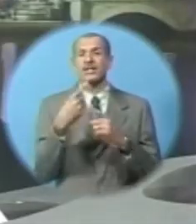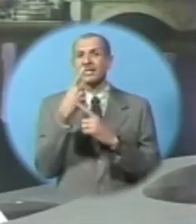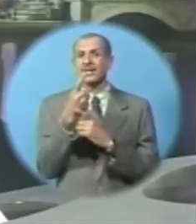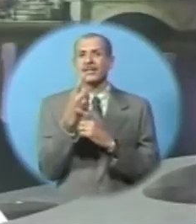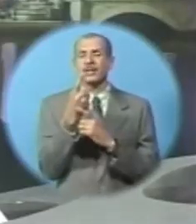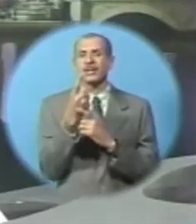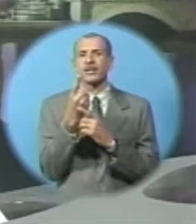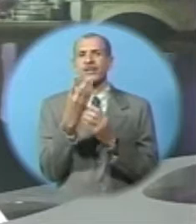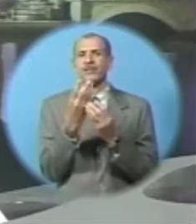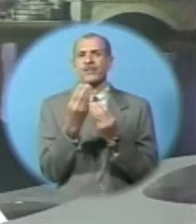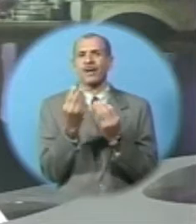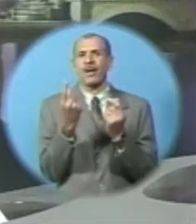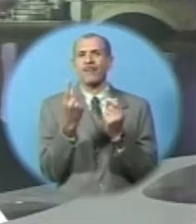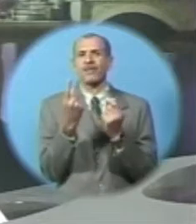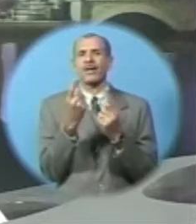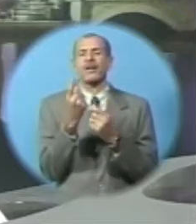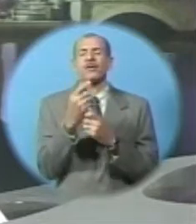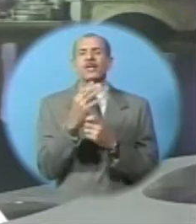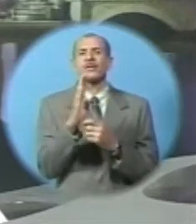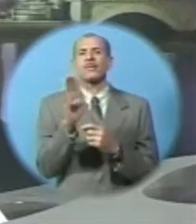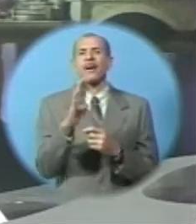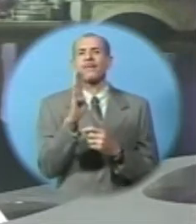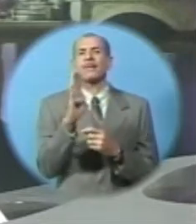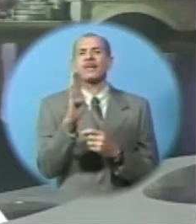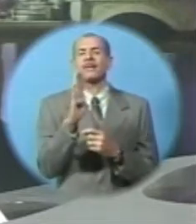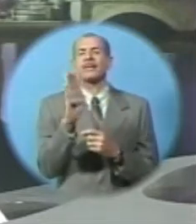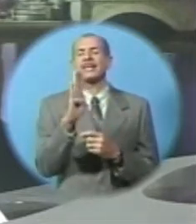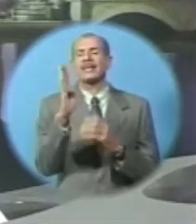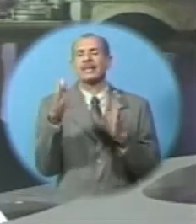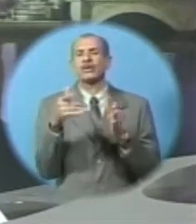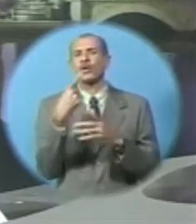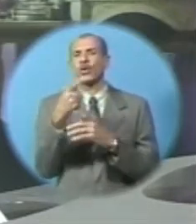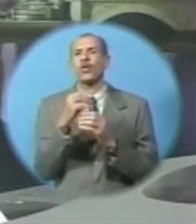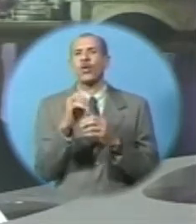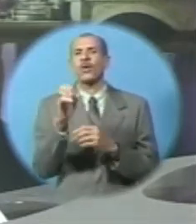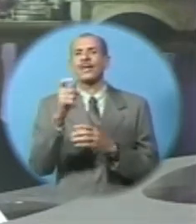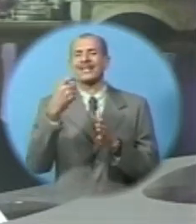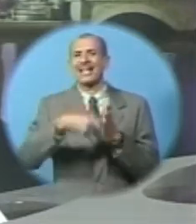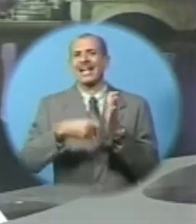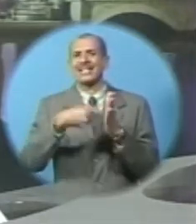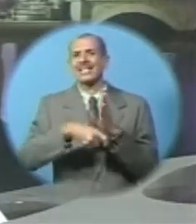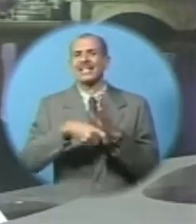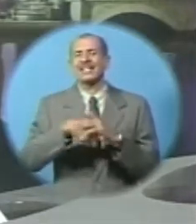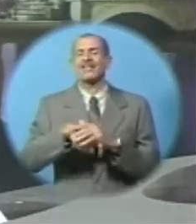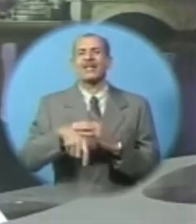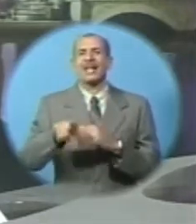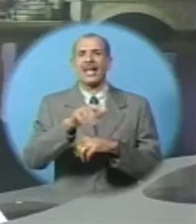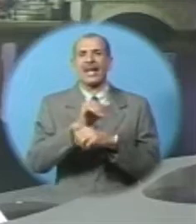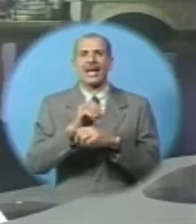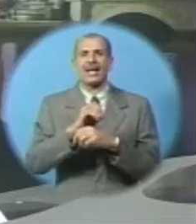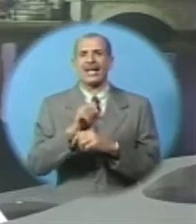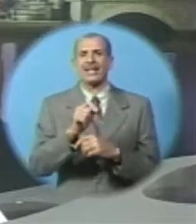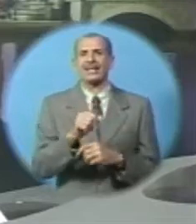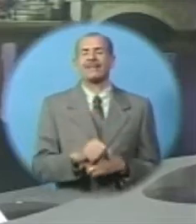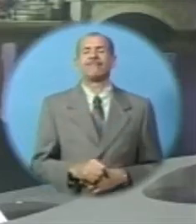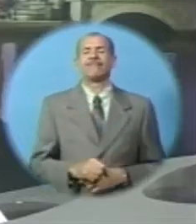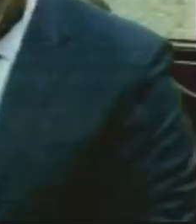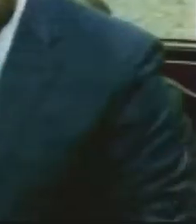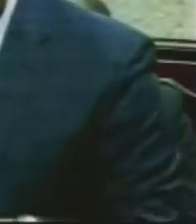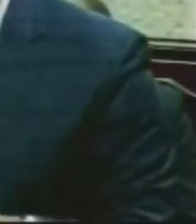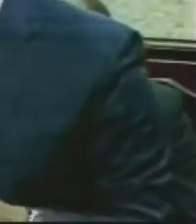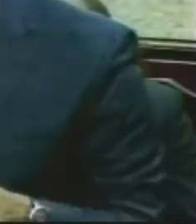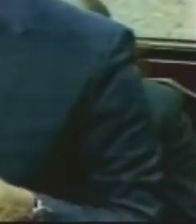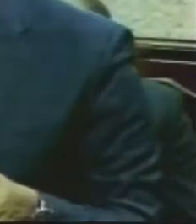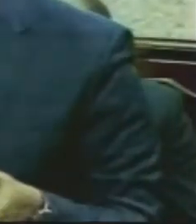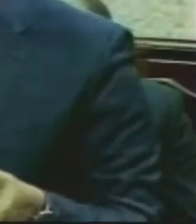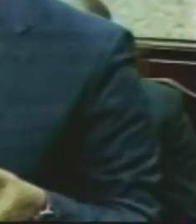to Barbadians who owe the Barbados Revenue Authority land taxes and VAT through a further amnesty. Due to